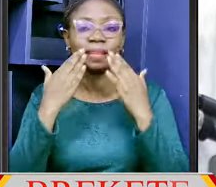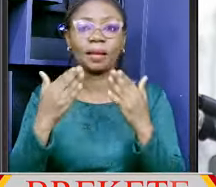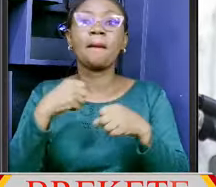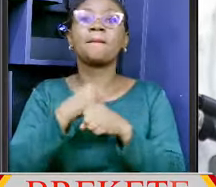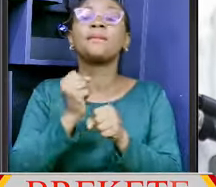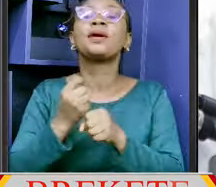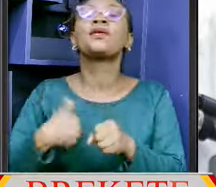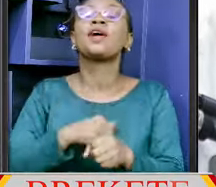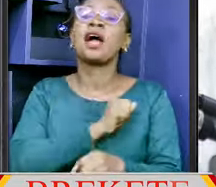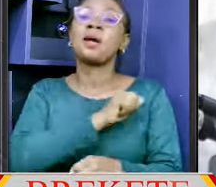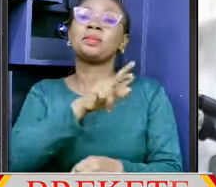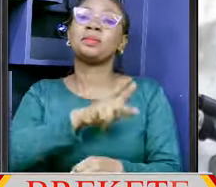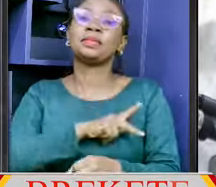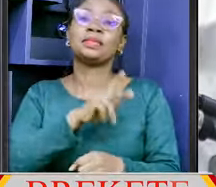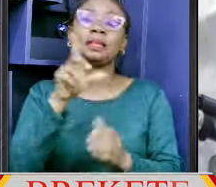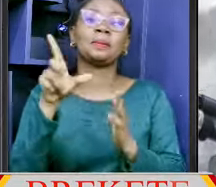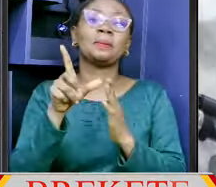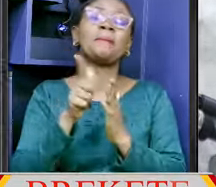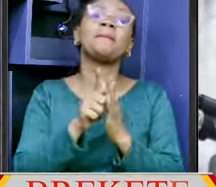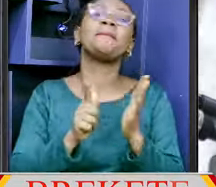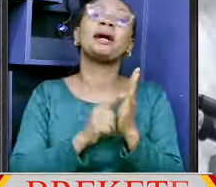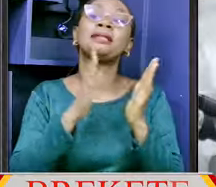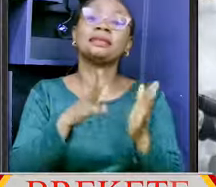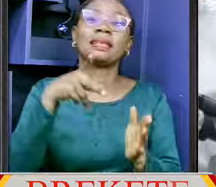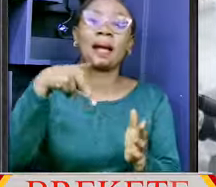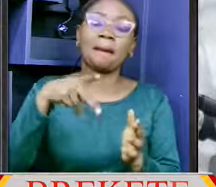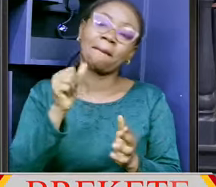Make we appreciate Barrister Pamela.